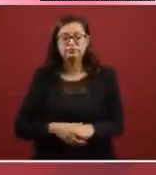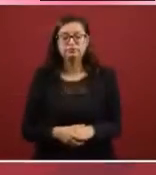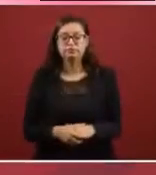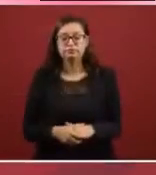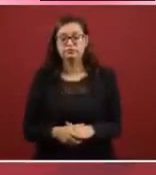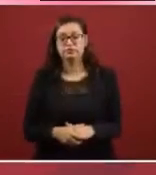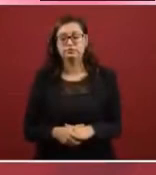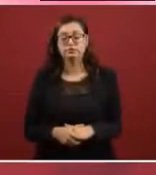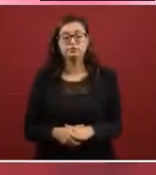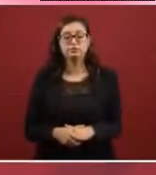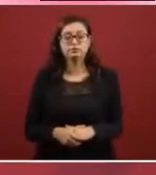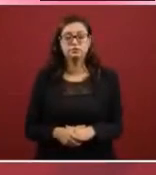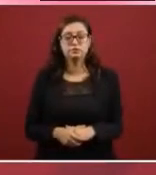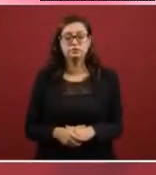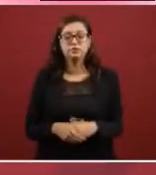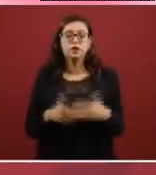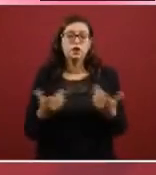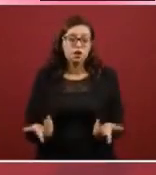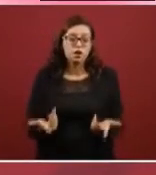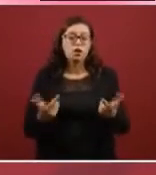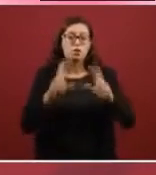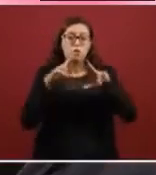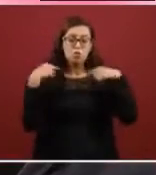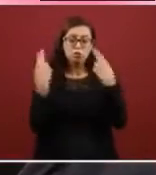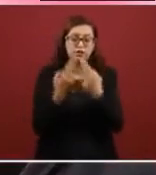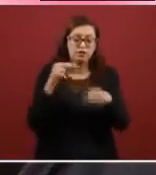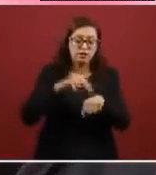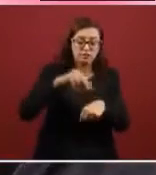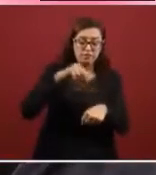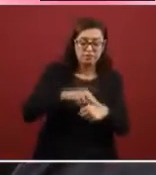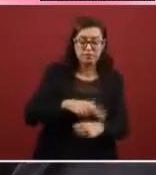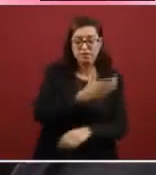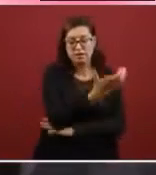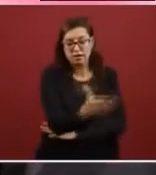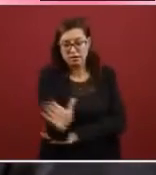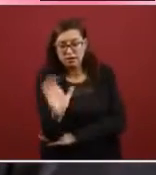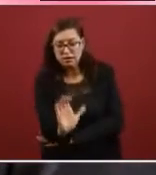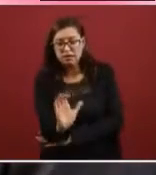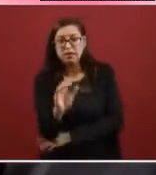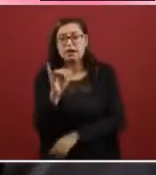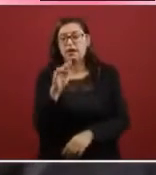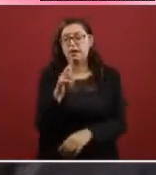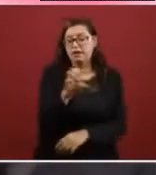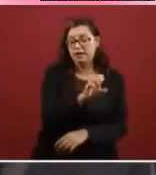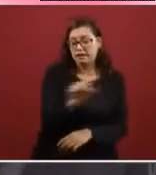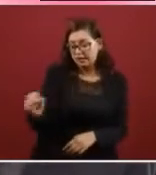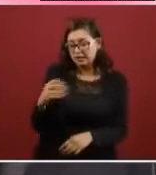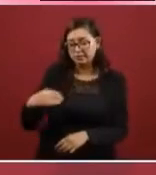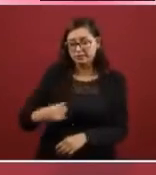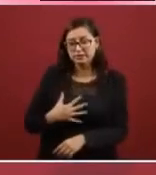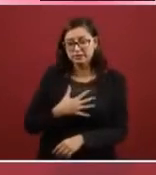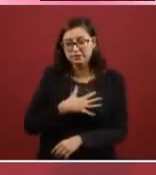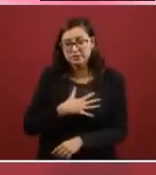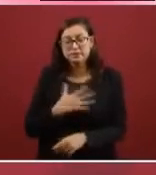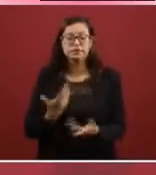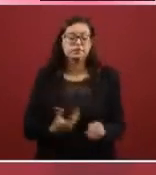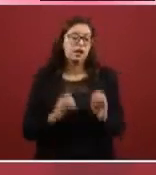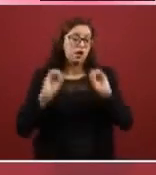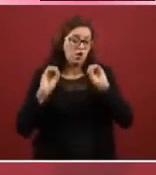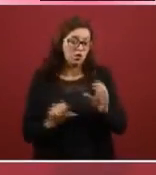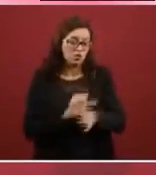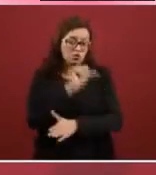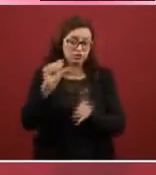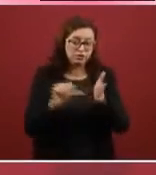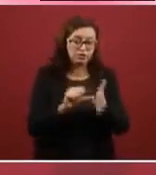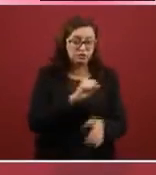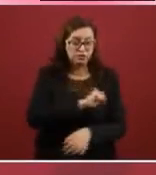Unidad médica rural de IMSS está o centro de salud and,